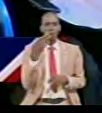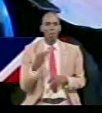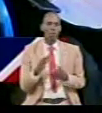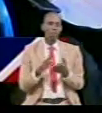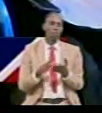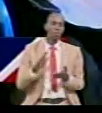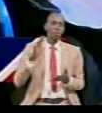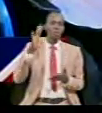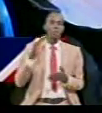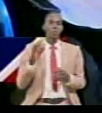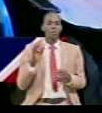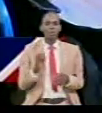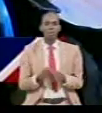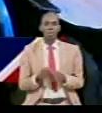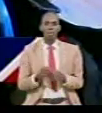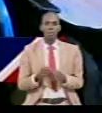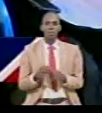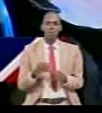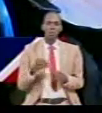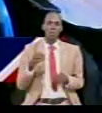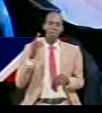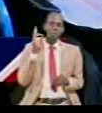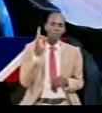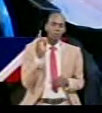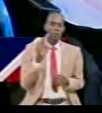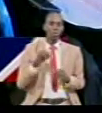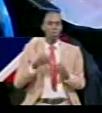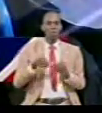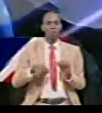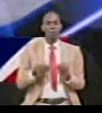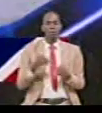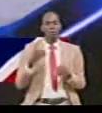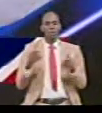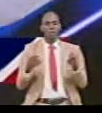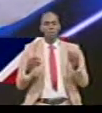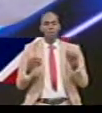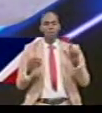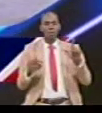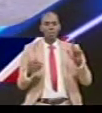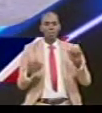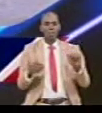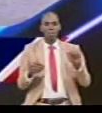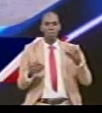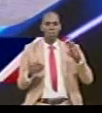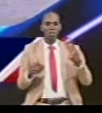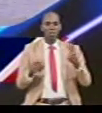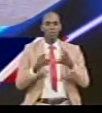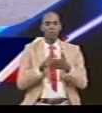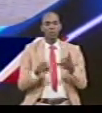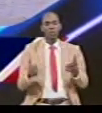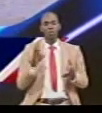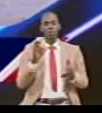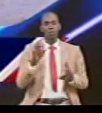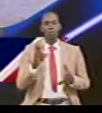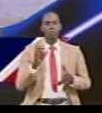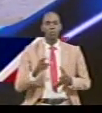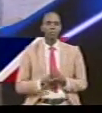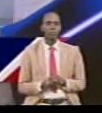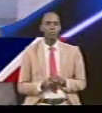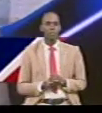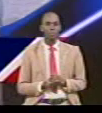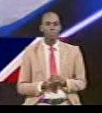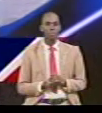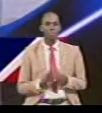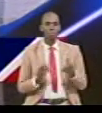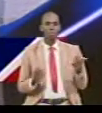historic circumcision. In Galatians chapter 6, I'm reading from verse 12. Galatians 6, reading from verse 12.